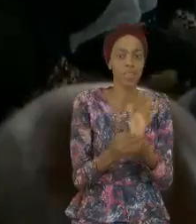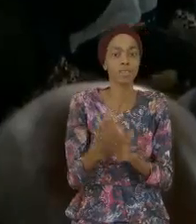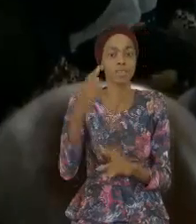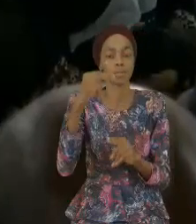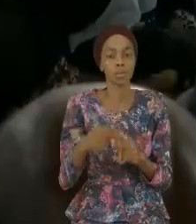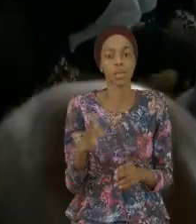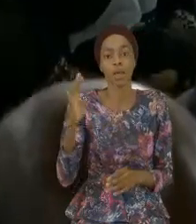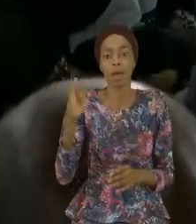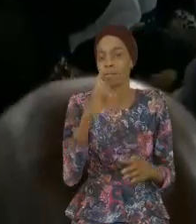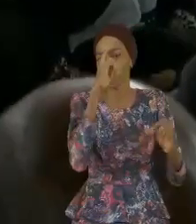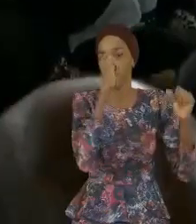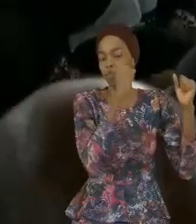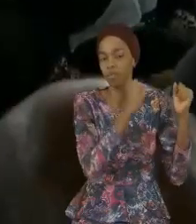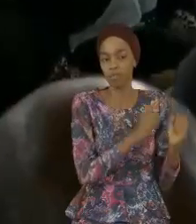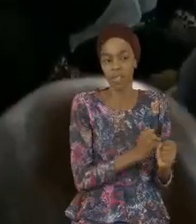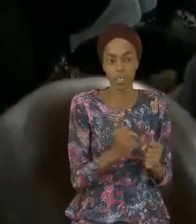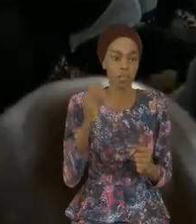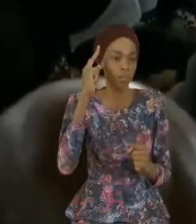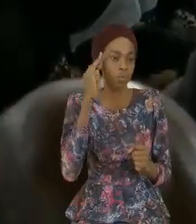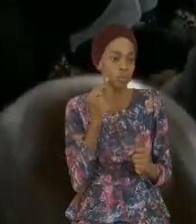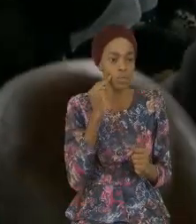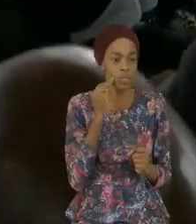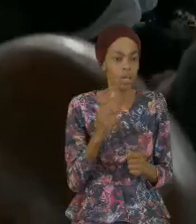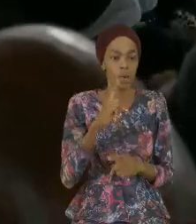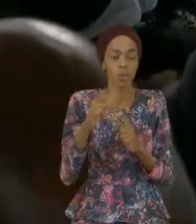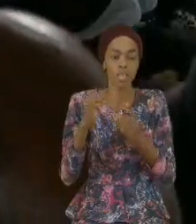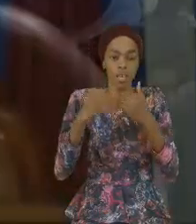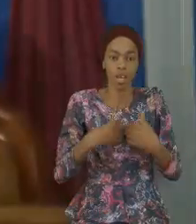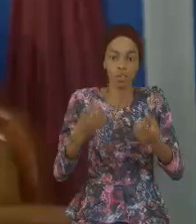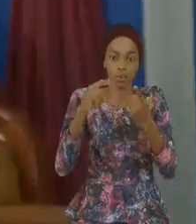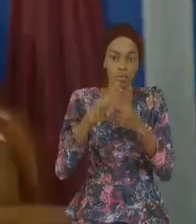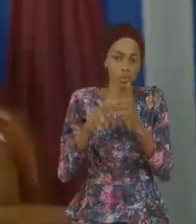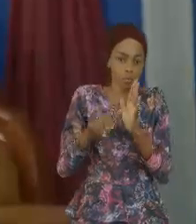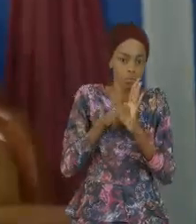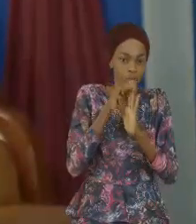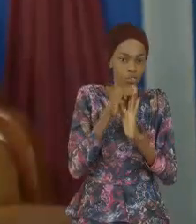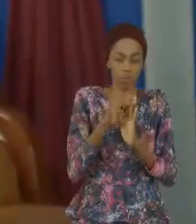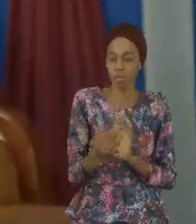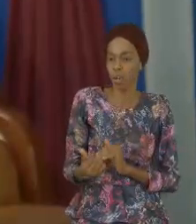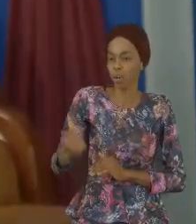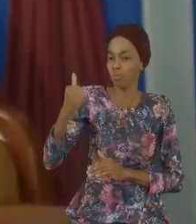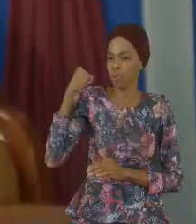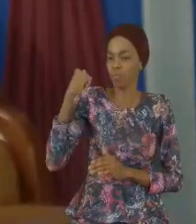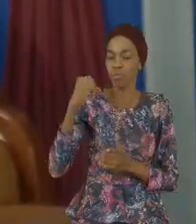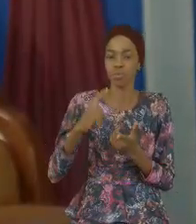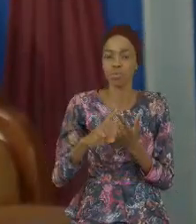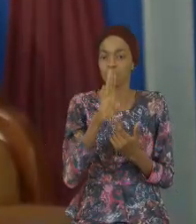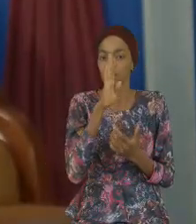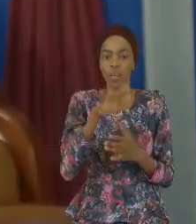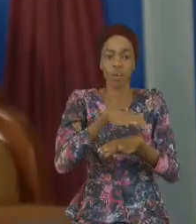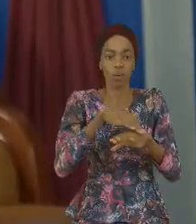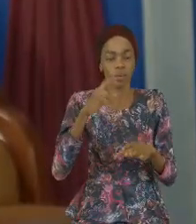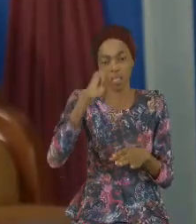faith, Moses, when he was come to years, refused to be called the